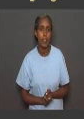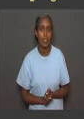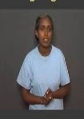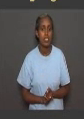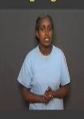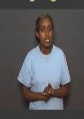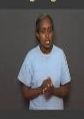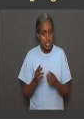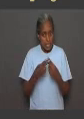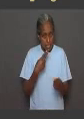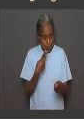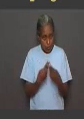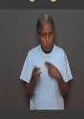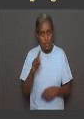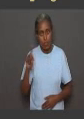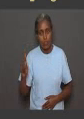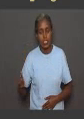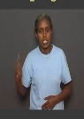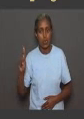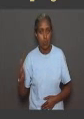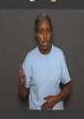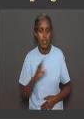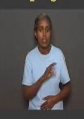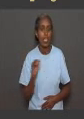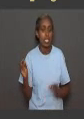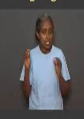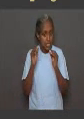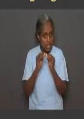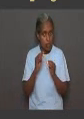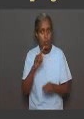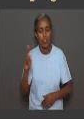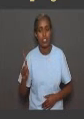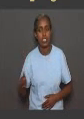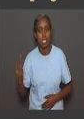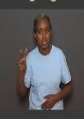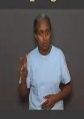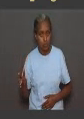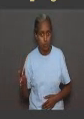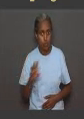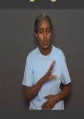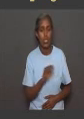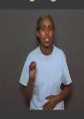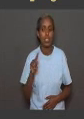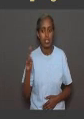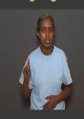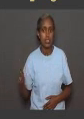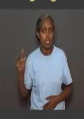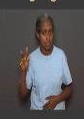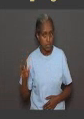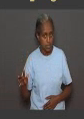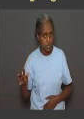Is the product of Z1 and the sum of Z2 and